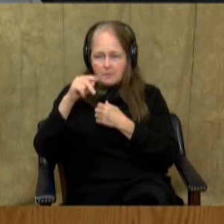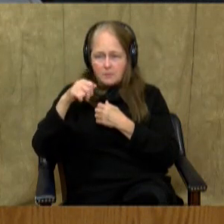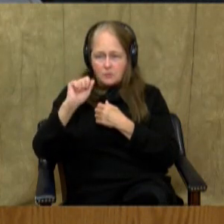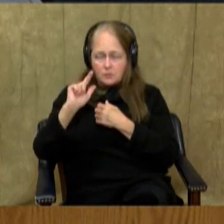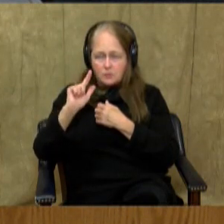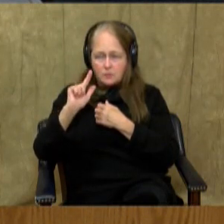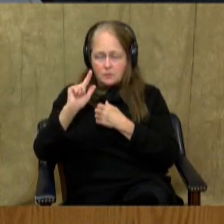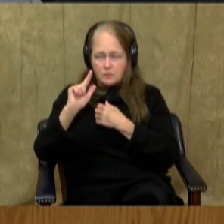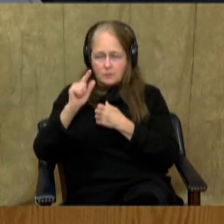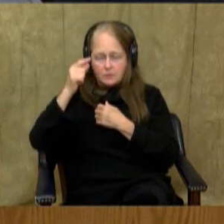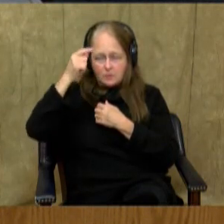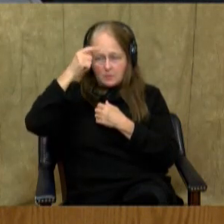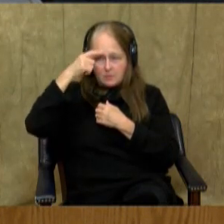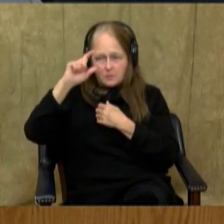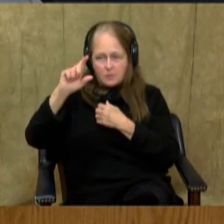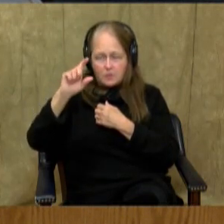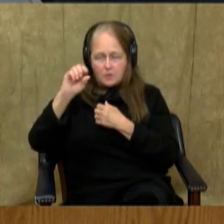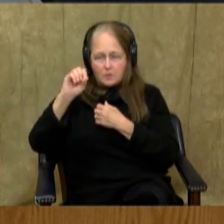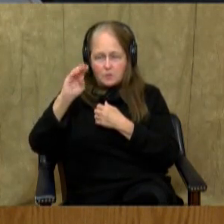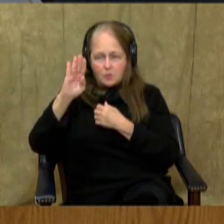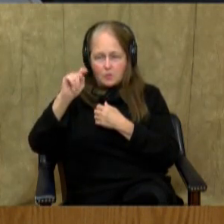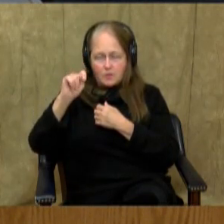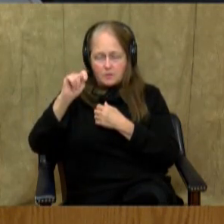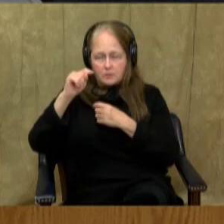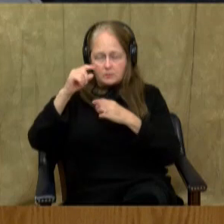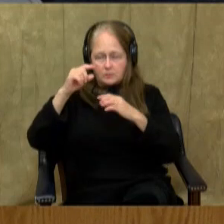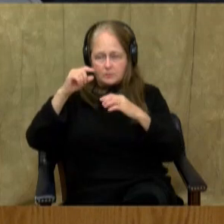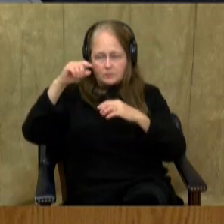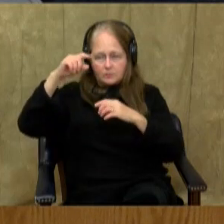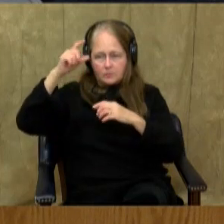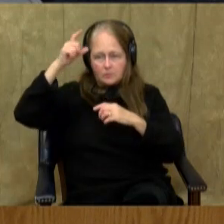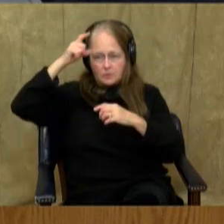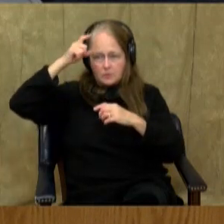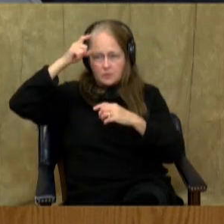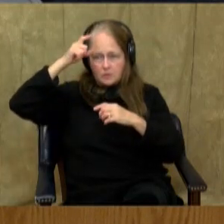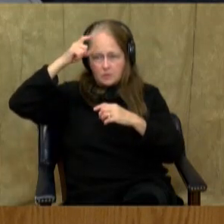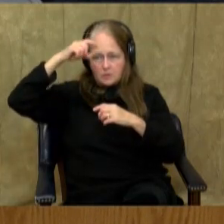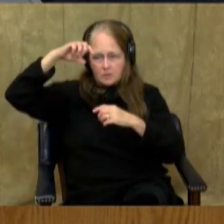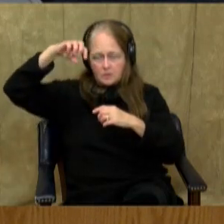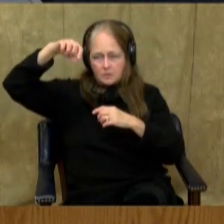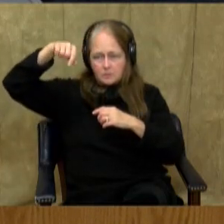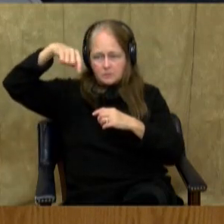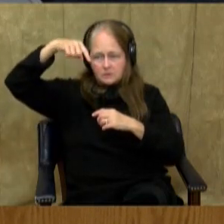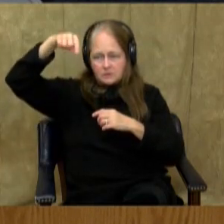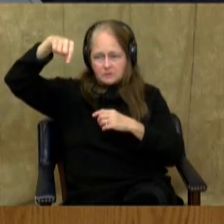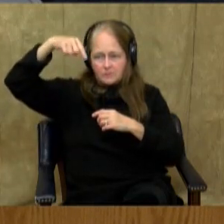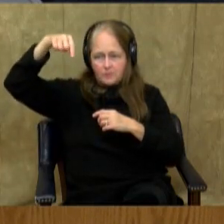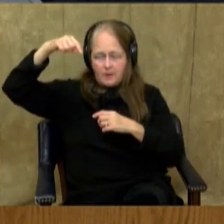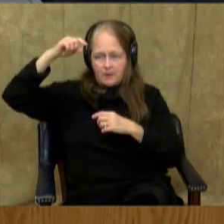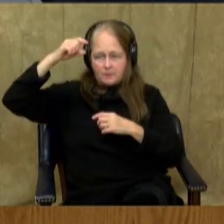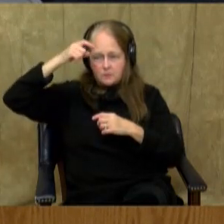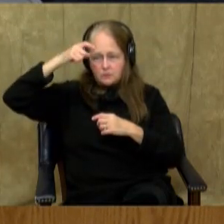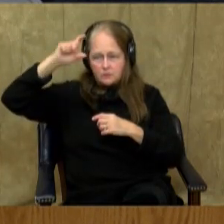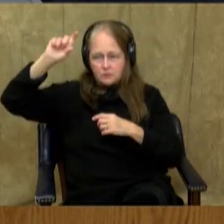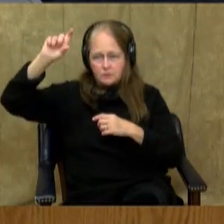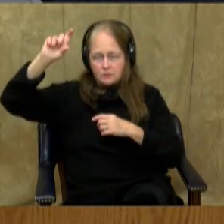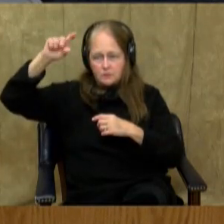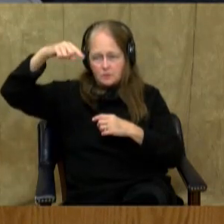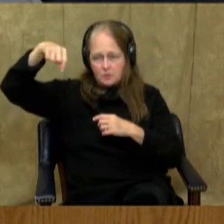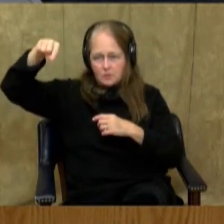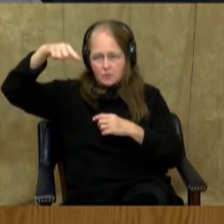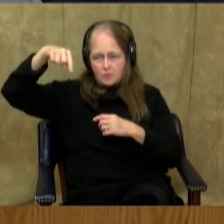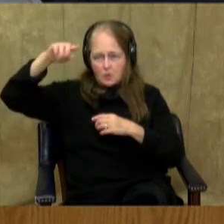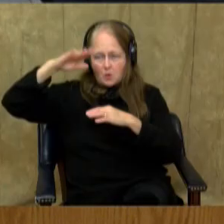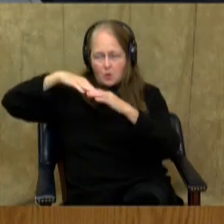moon's orbit and its rotation, remember rotation is just spinning, so the moon is spinning on